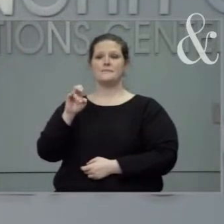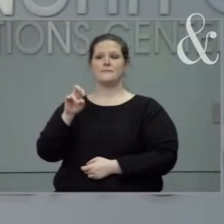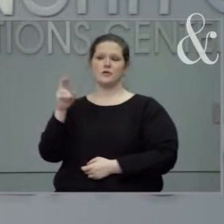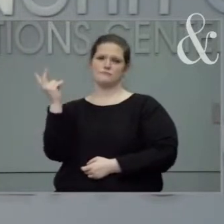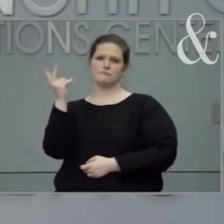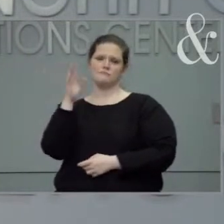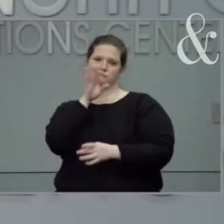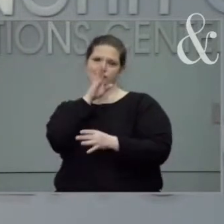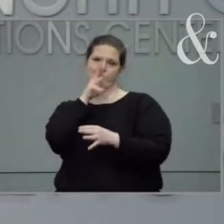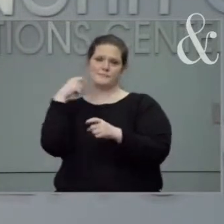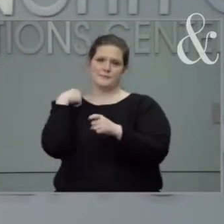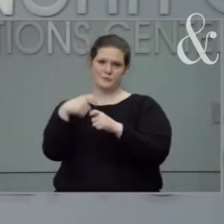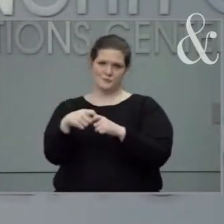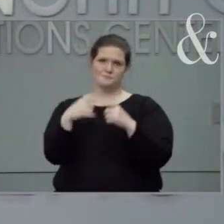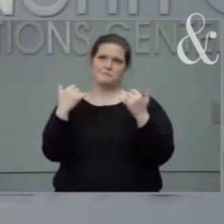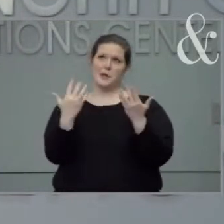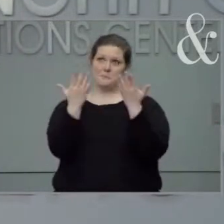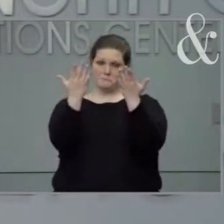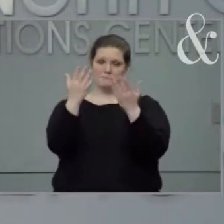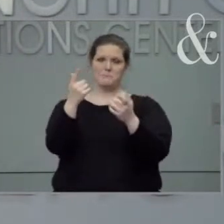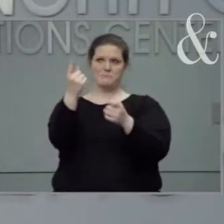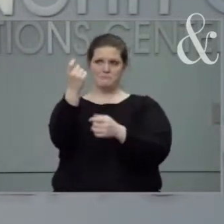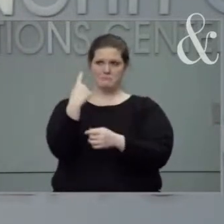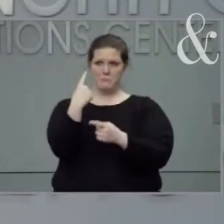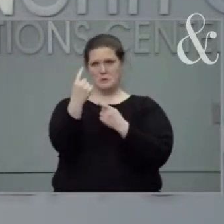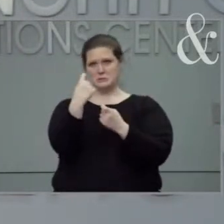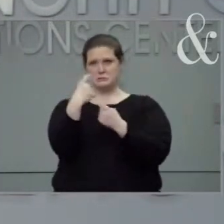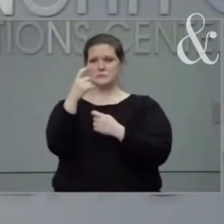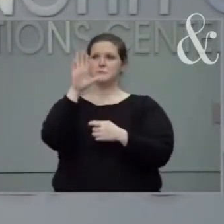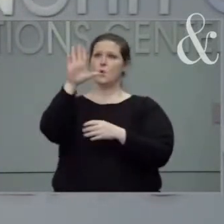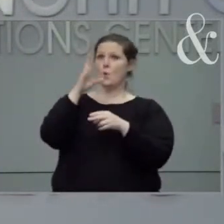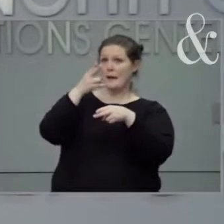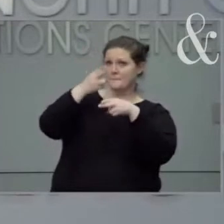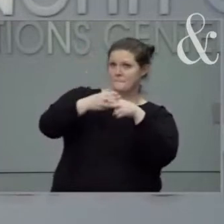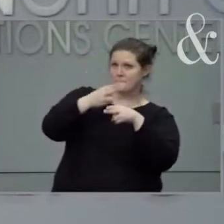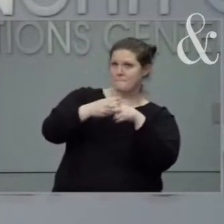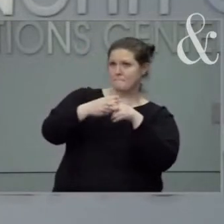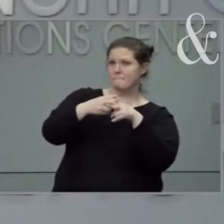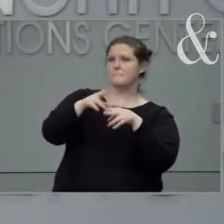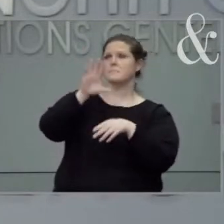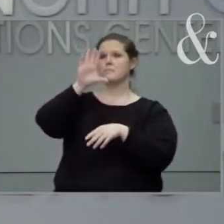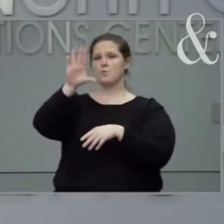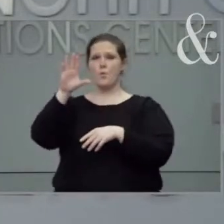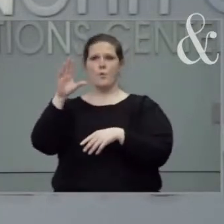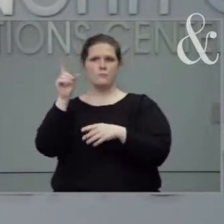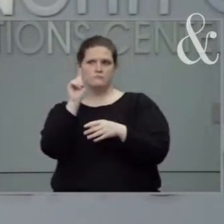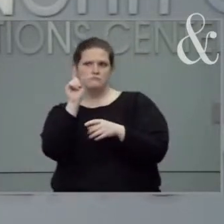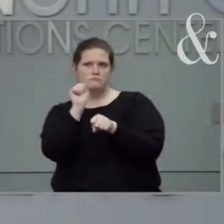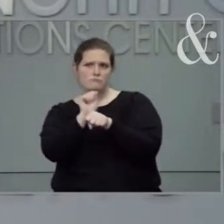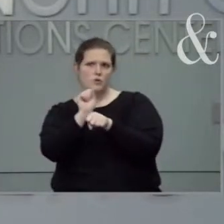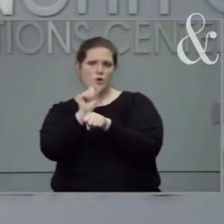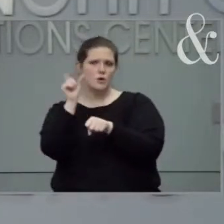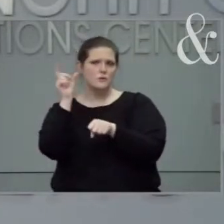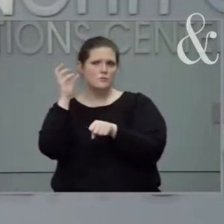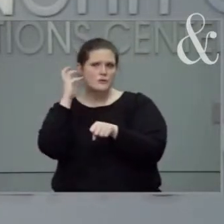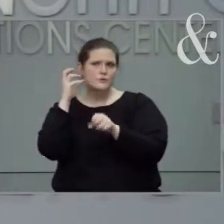questions from the media. If you can identify yourself and your organization, and we'll take the first question.